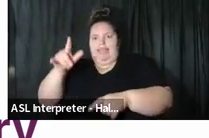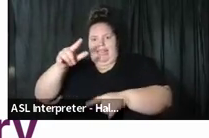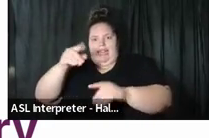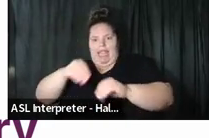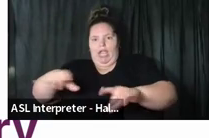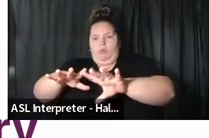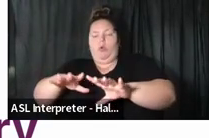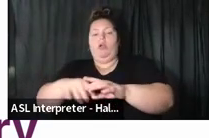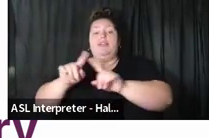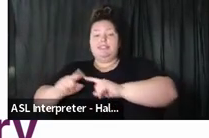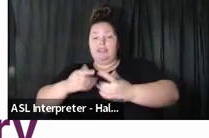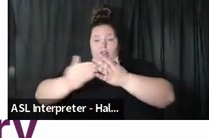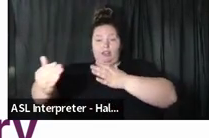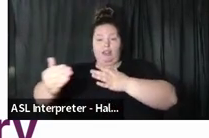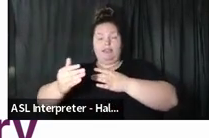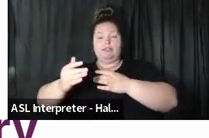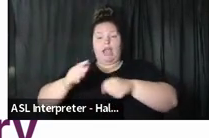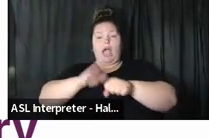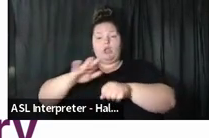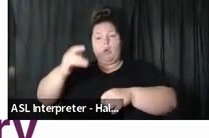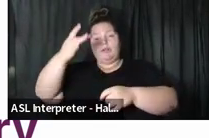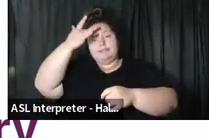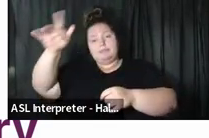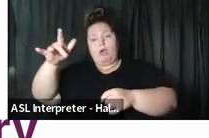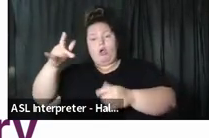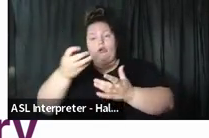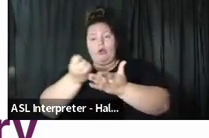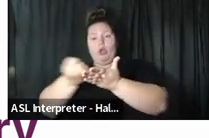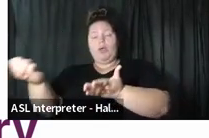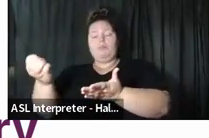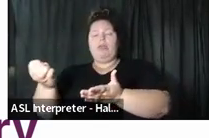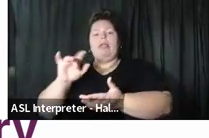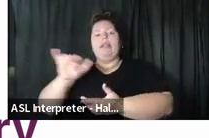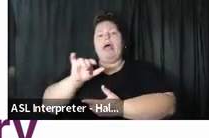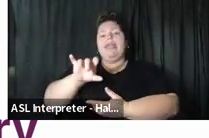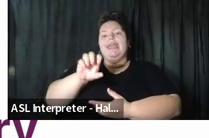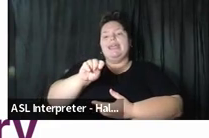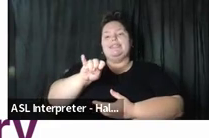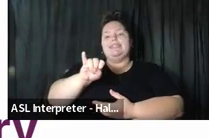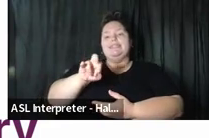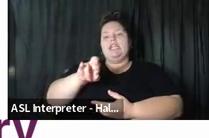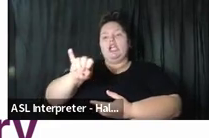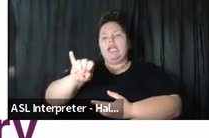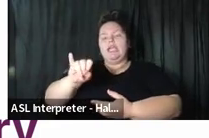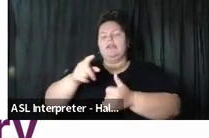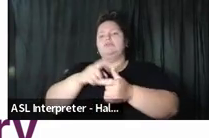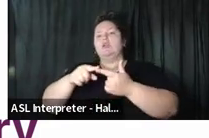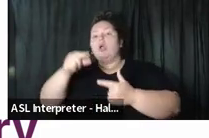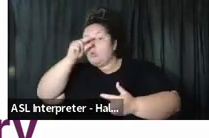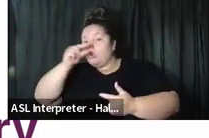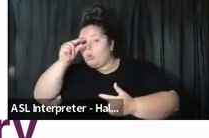You can also use voice assistants like Siri or Hey Google to set alarms